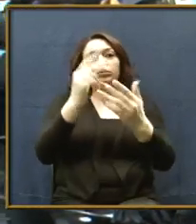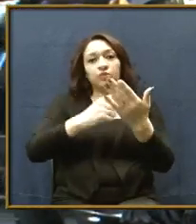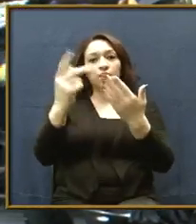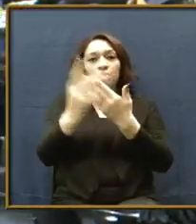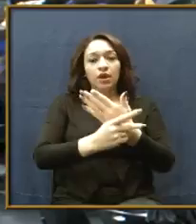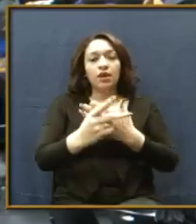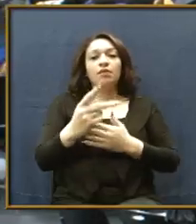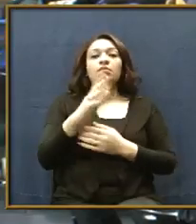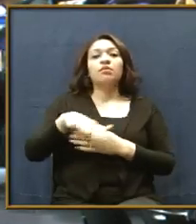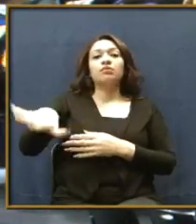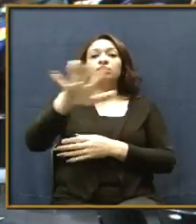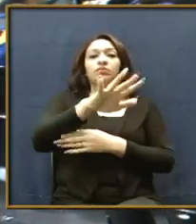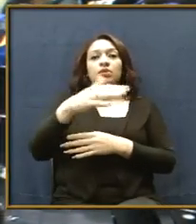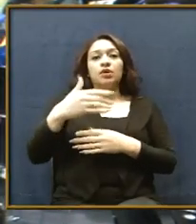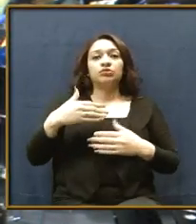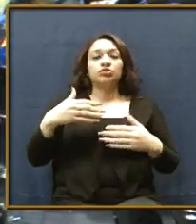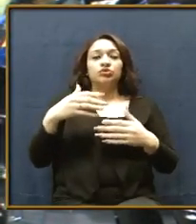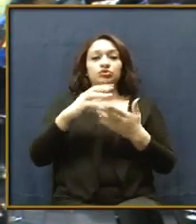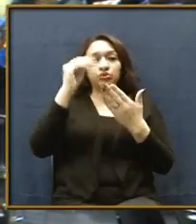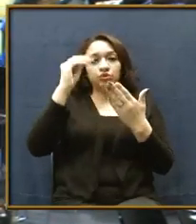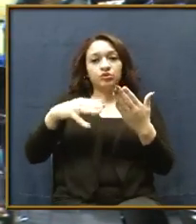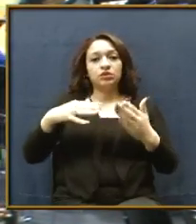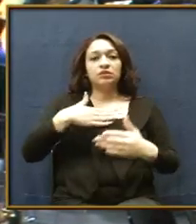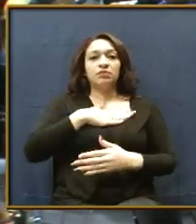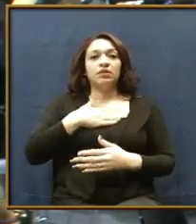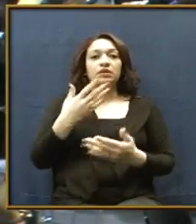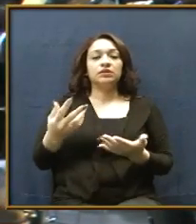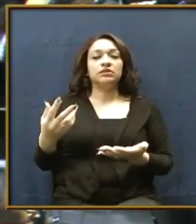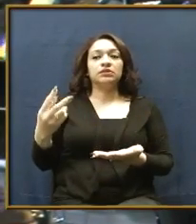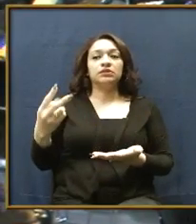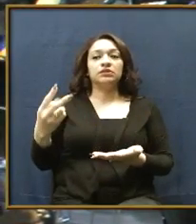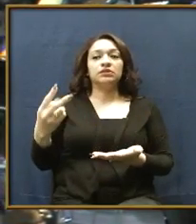Will those students graduating with high university honors